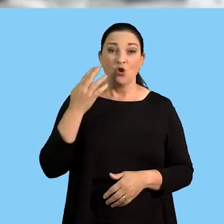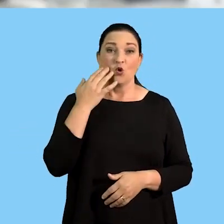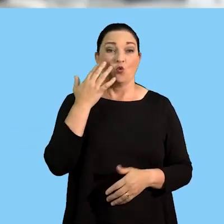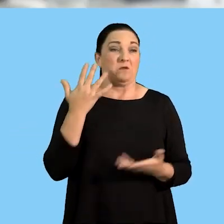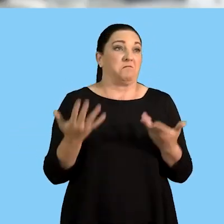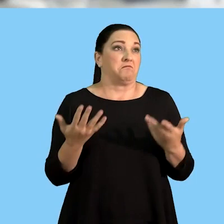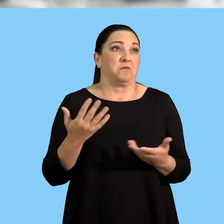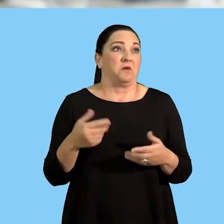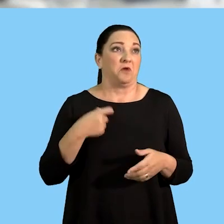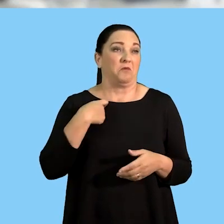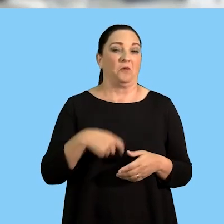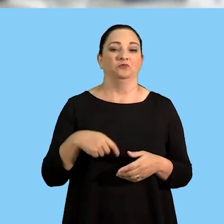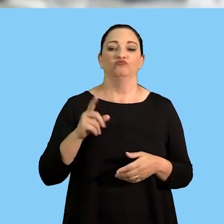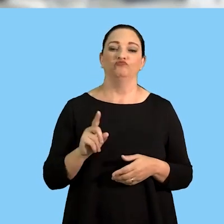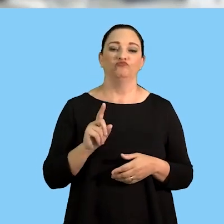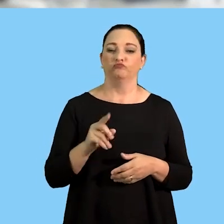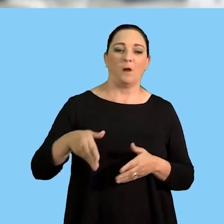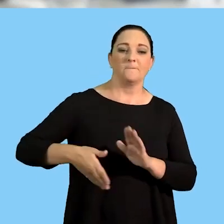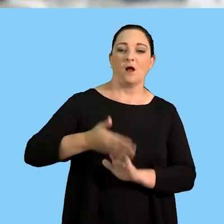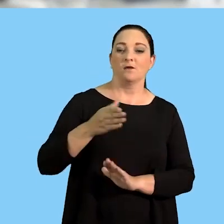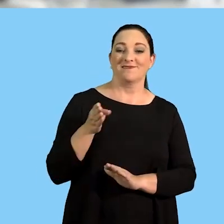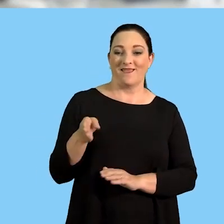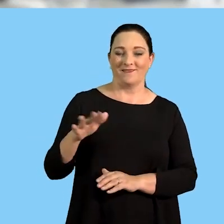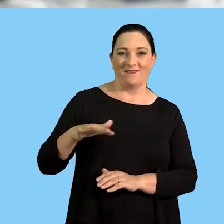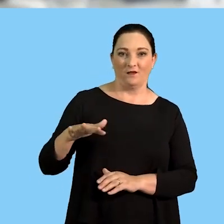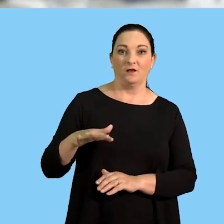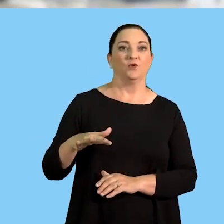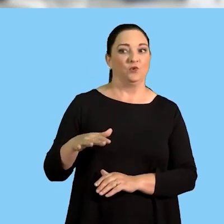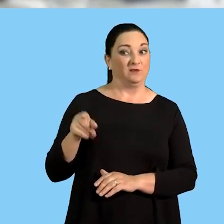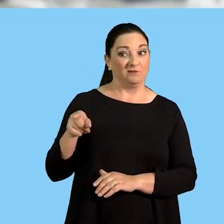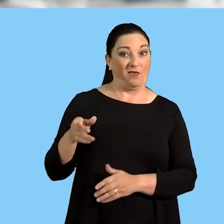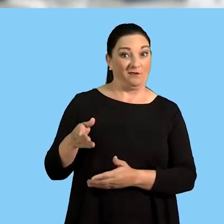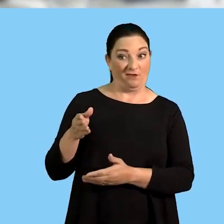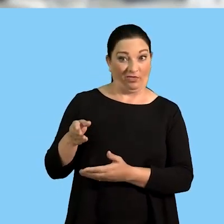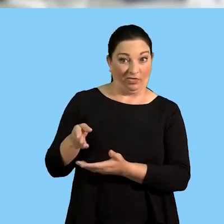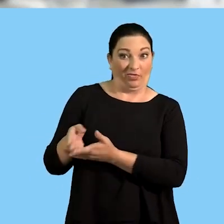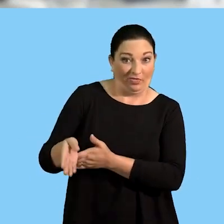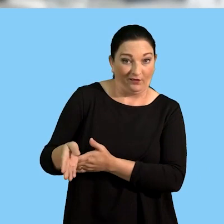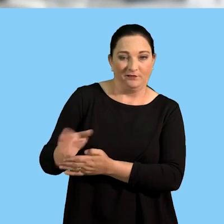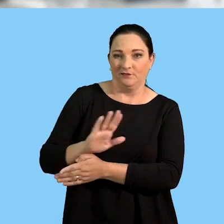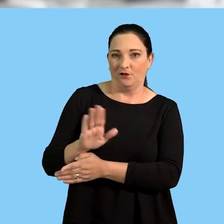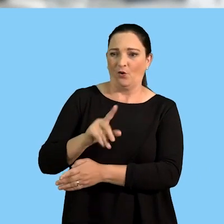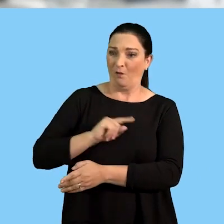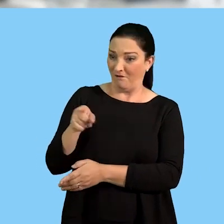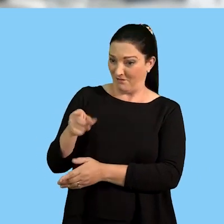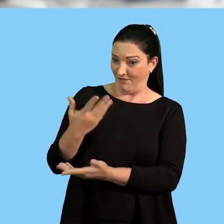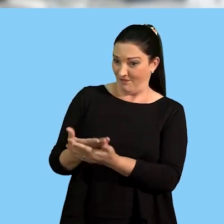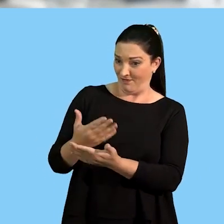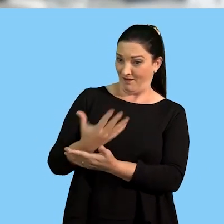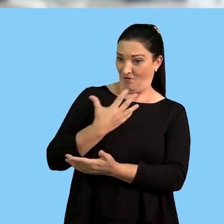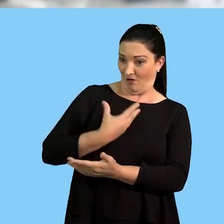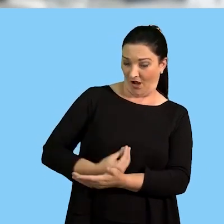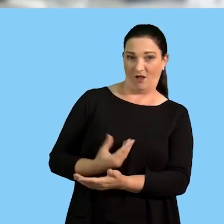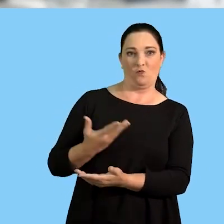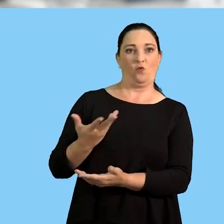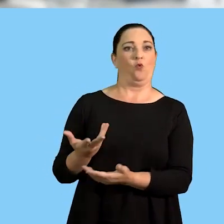a person passing that particular area, you are able to know that this is a no-go area because there's either harm that